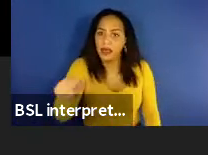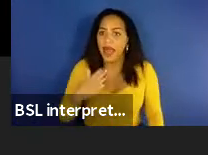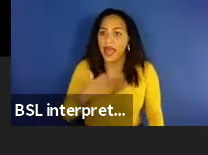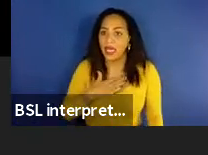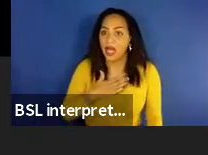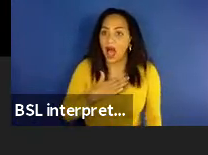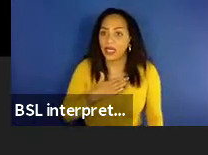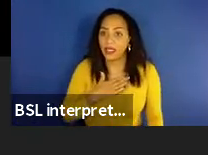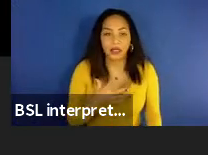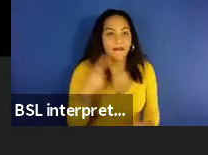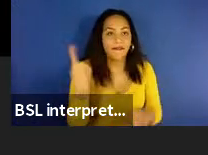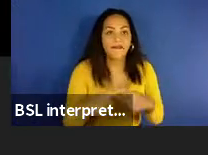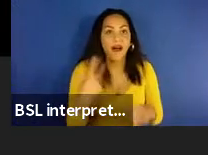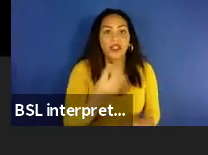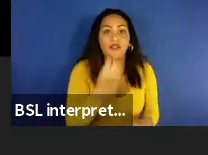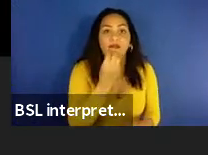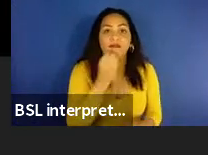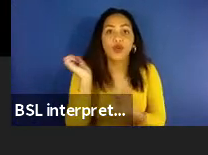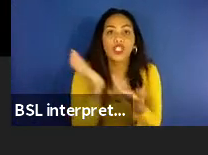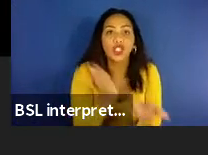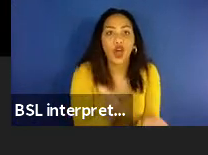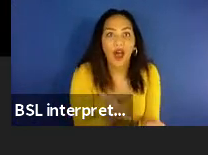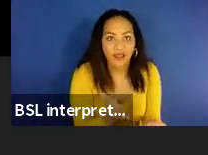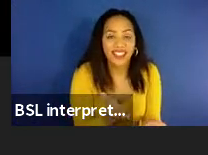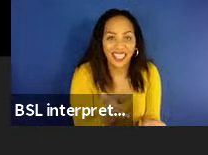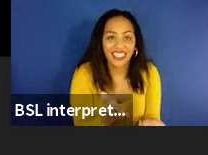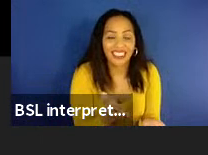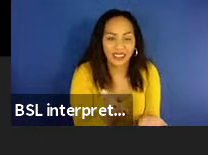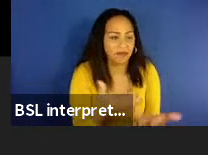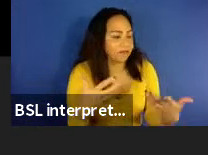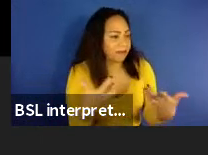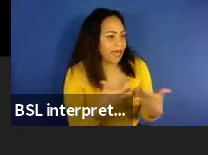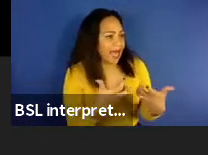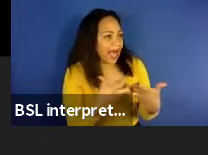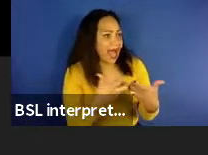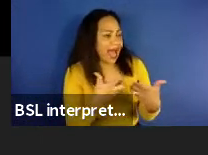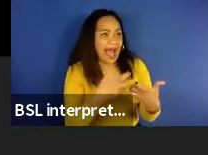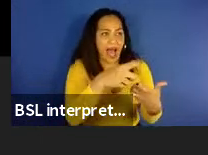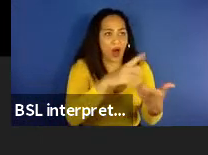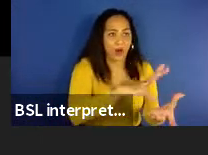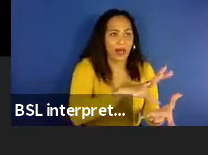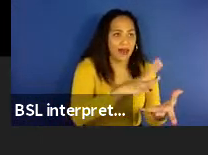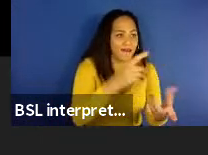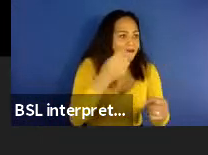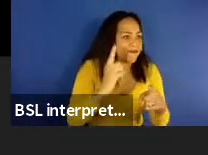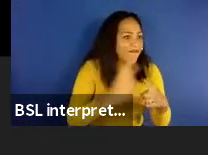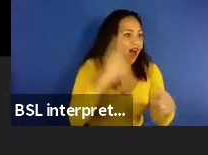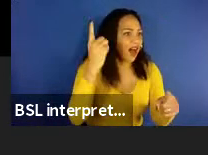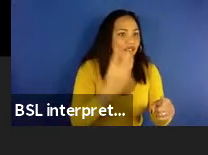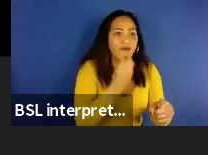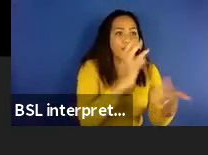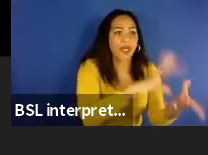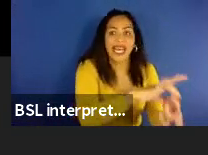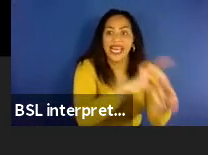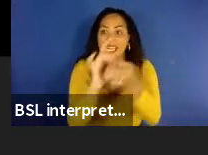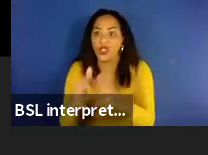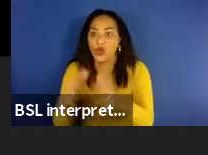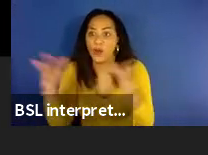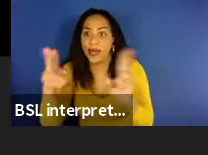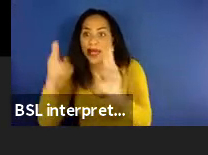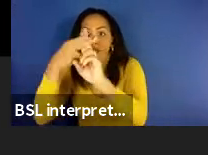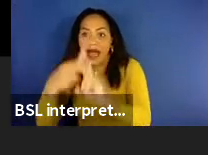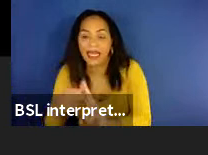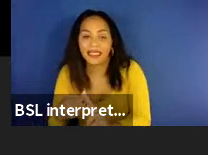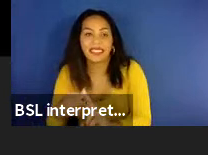started looking at how they could provide fast food services in conjunction with big brands and also at the time celebrities. So they started stuff like ramen